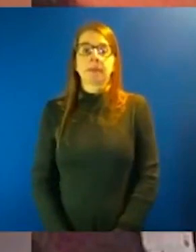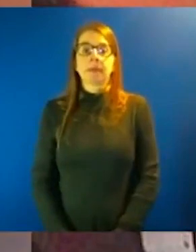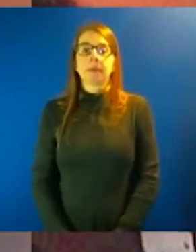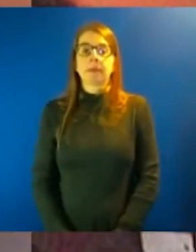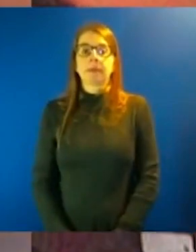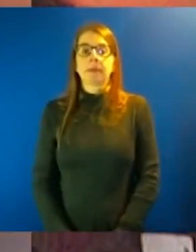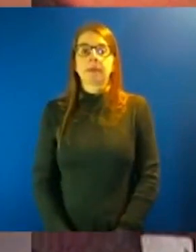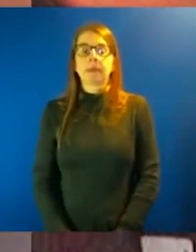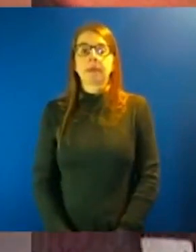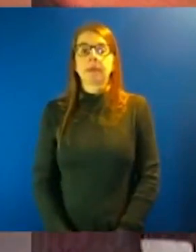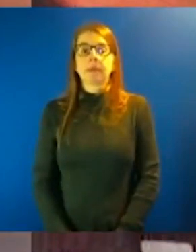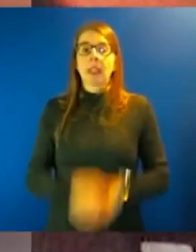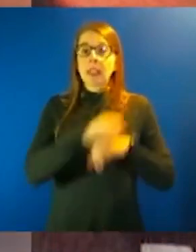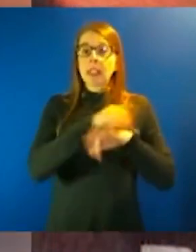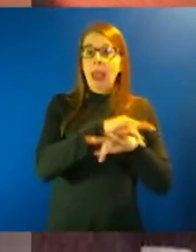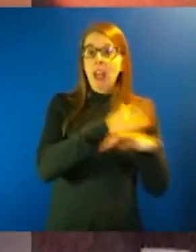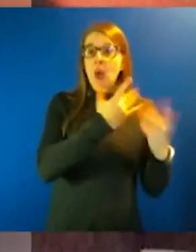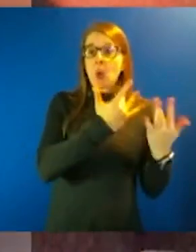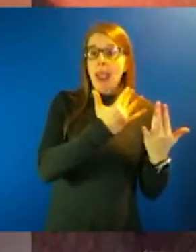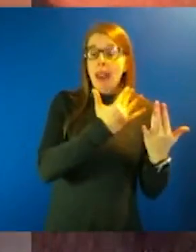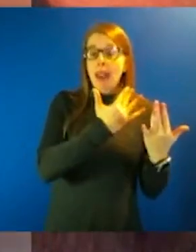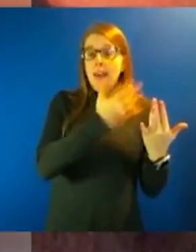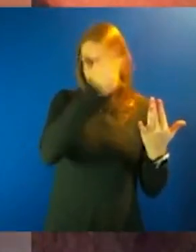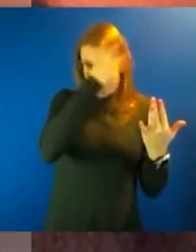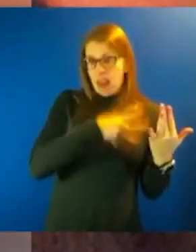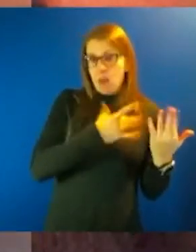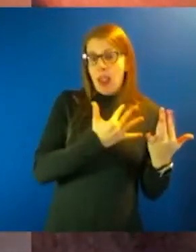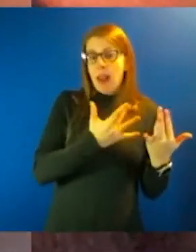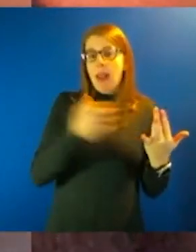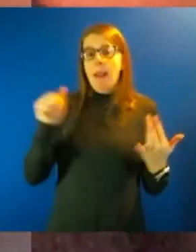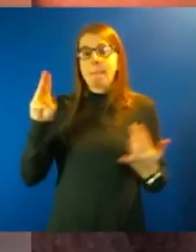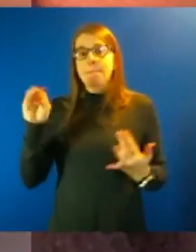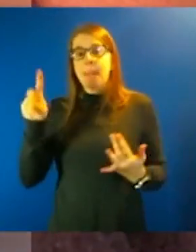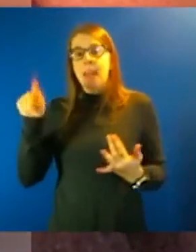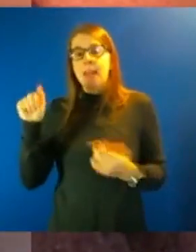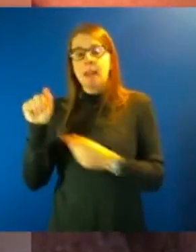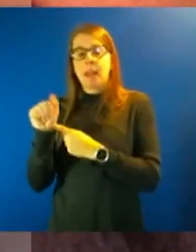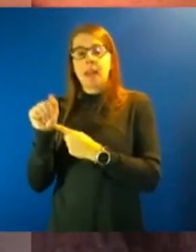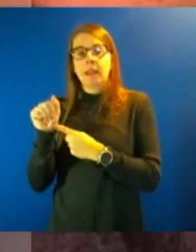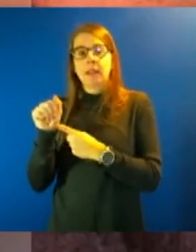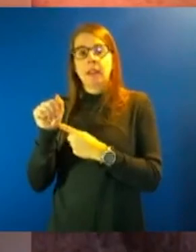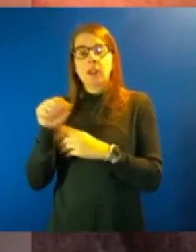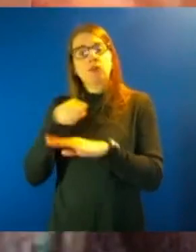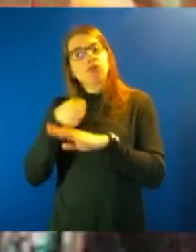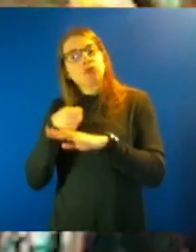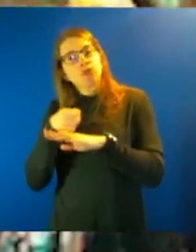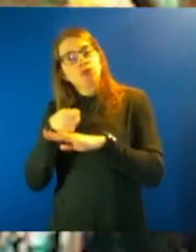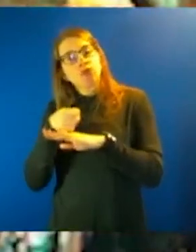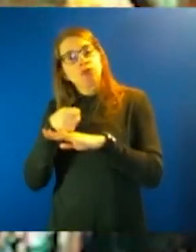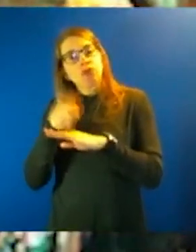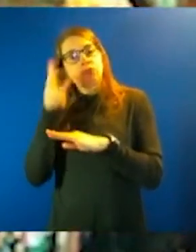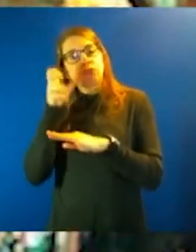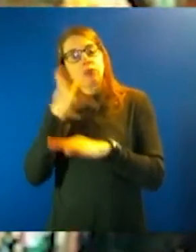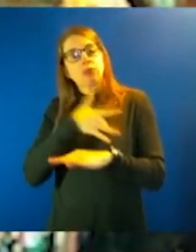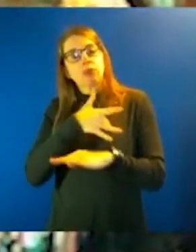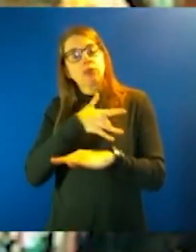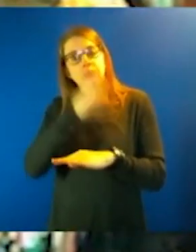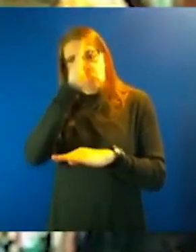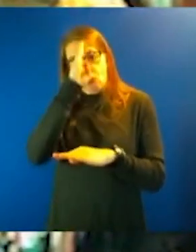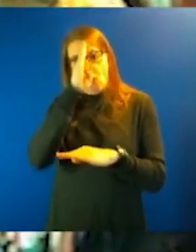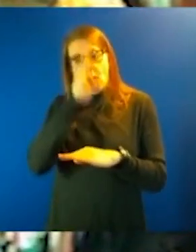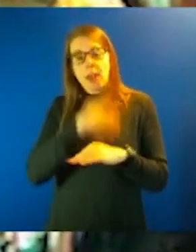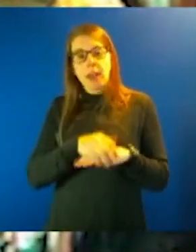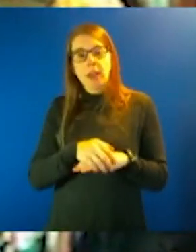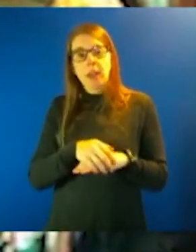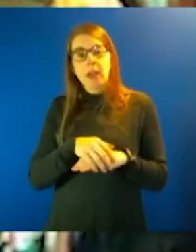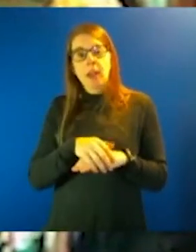While Spider waited, Amanda said goodbye. I just set my head on his chest. I listened to his heart, knowing that it was going to go help